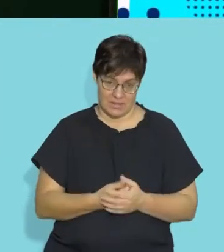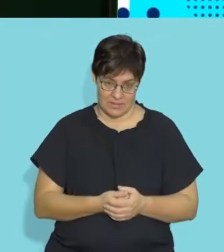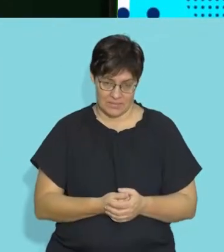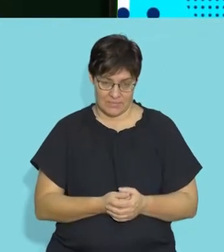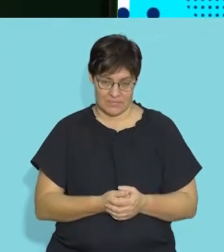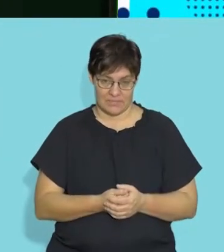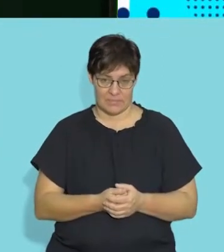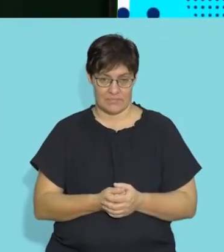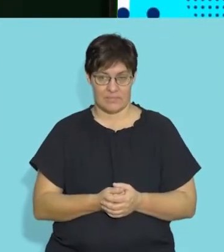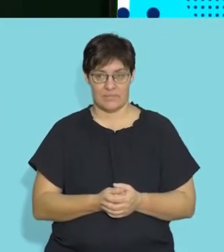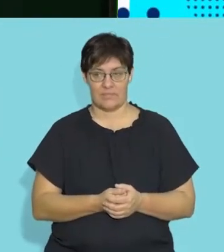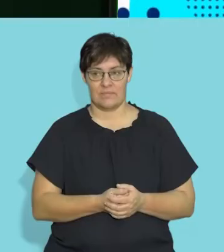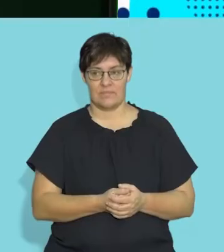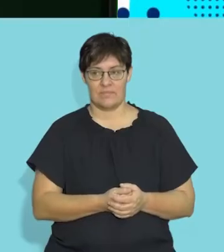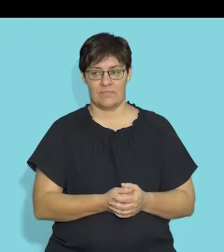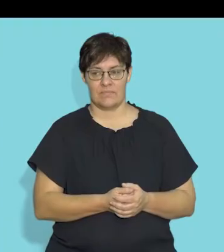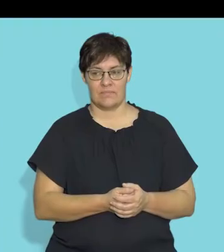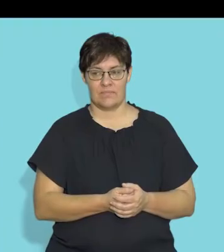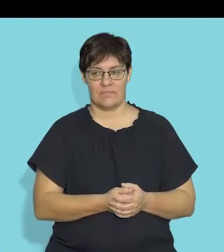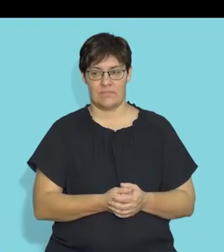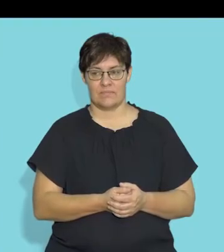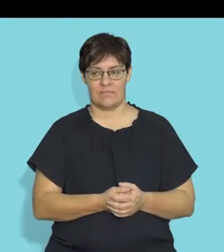a loss for that business.